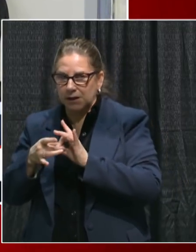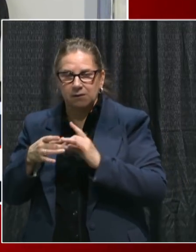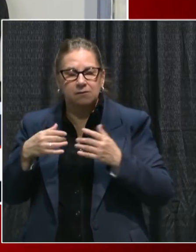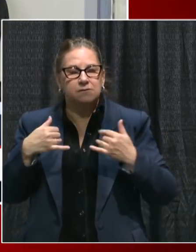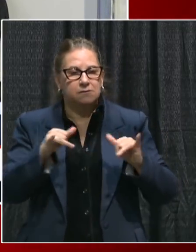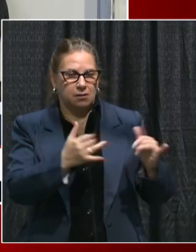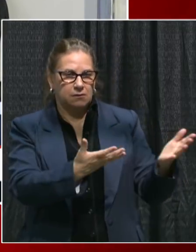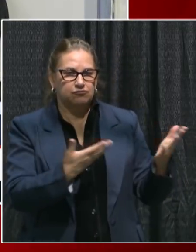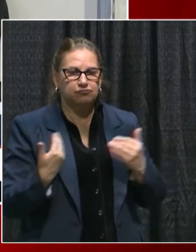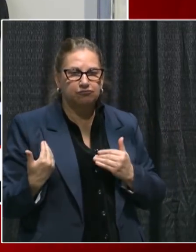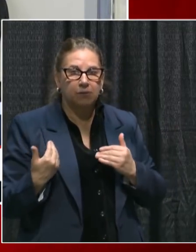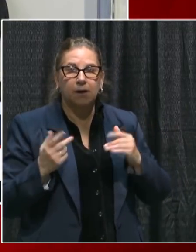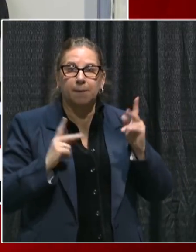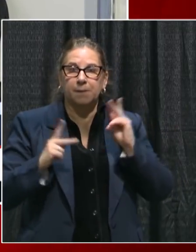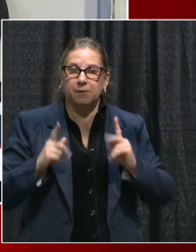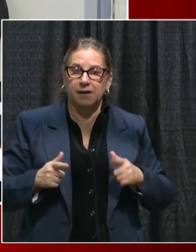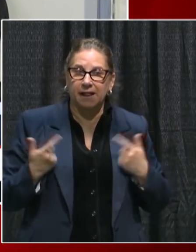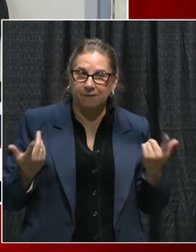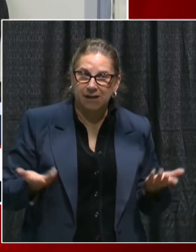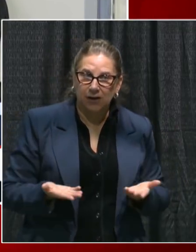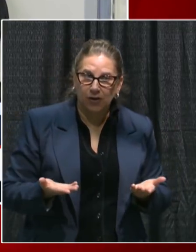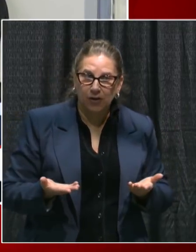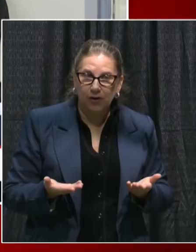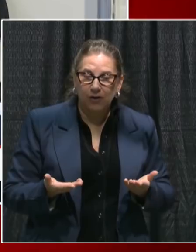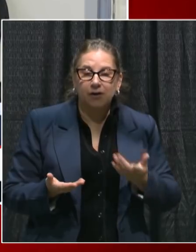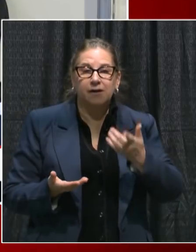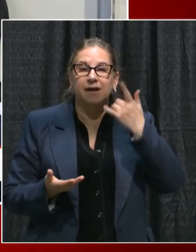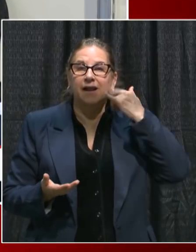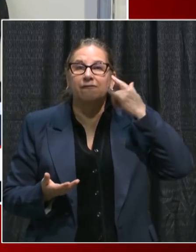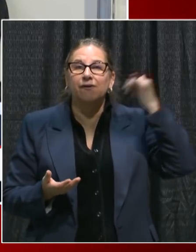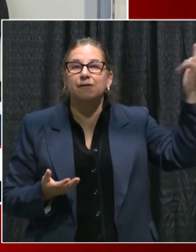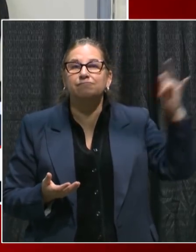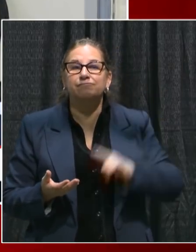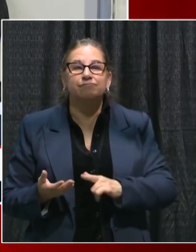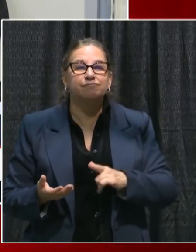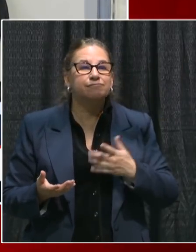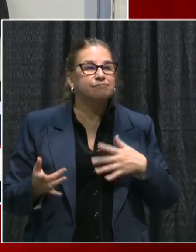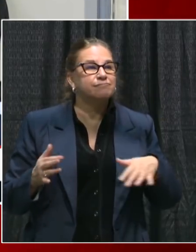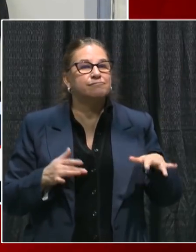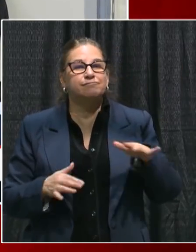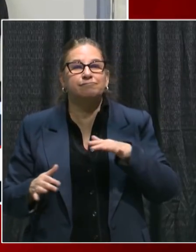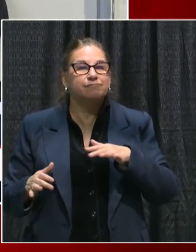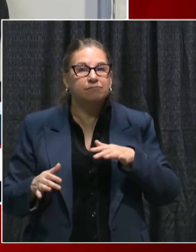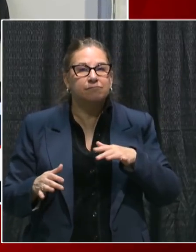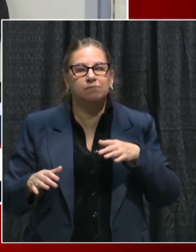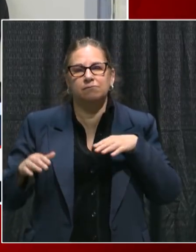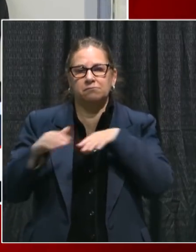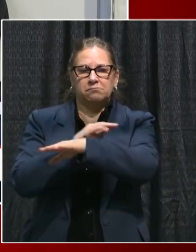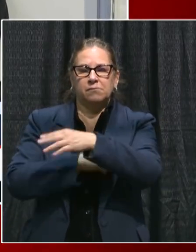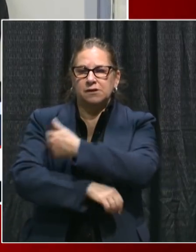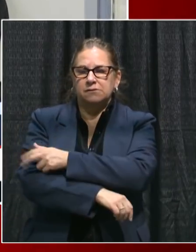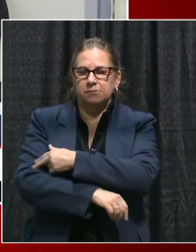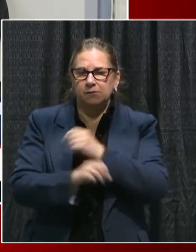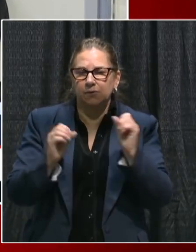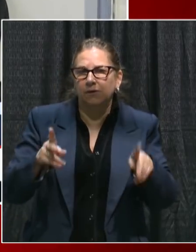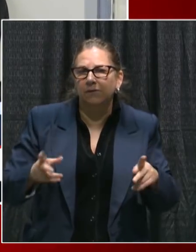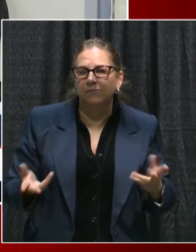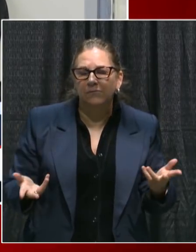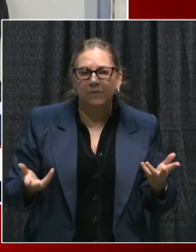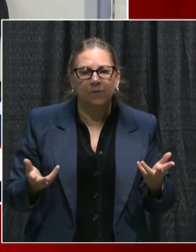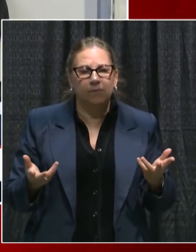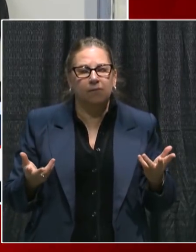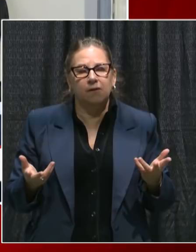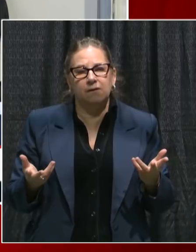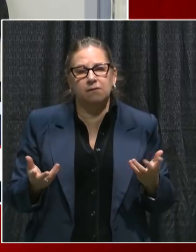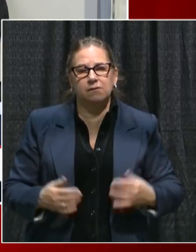Maryland resident, California resident, receiving care in our system. So that gives me the ability to say that we have